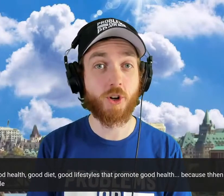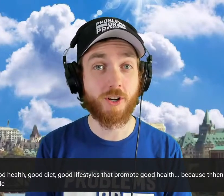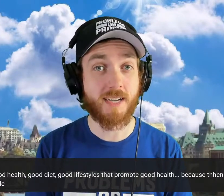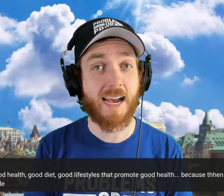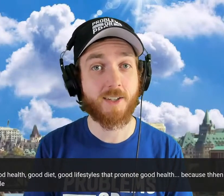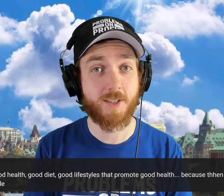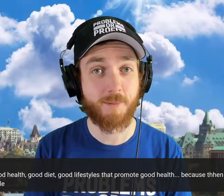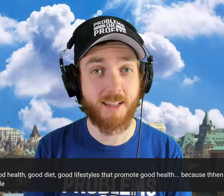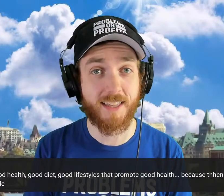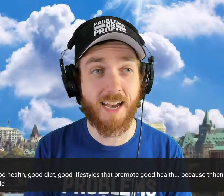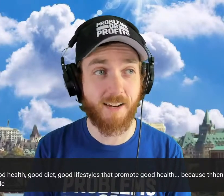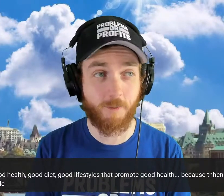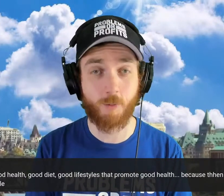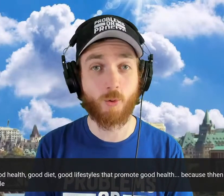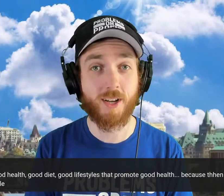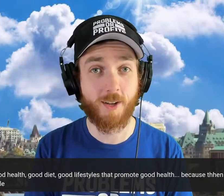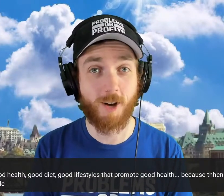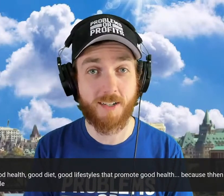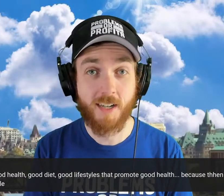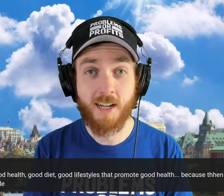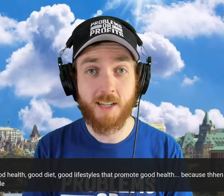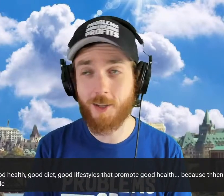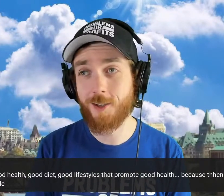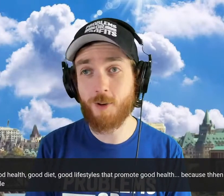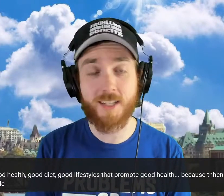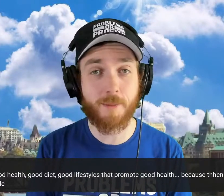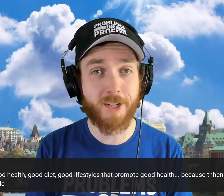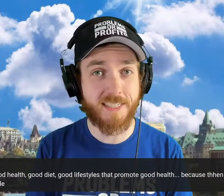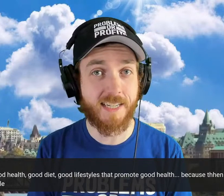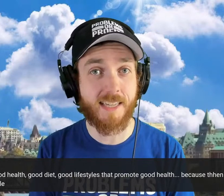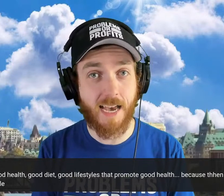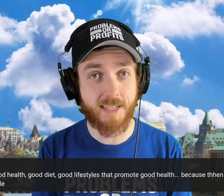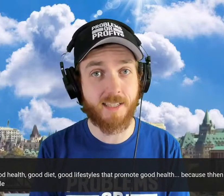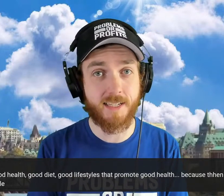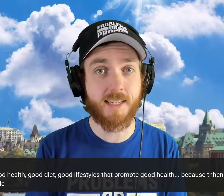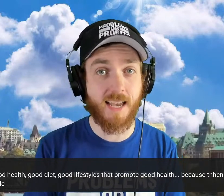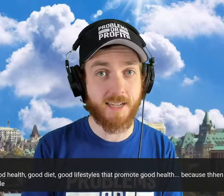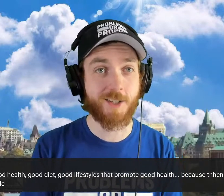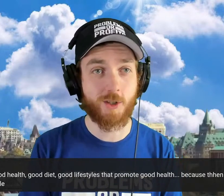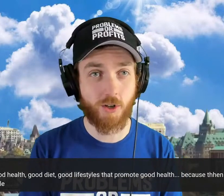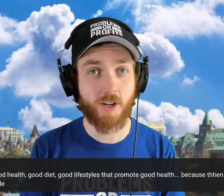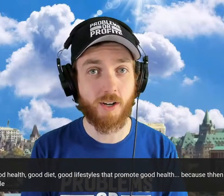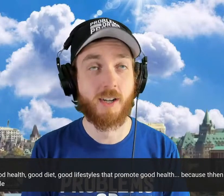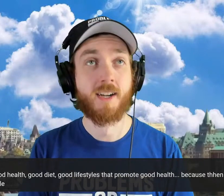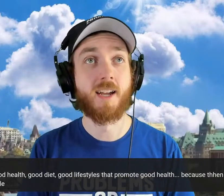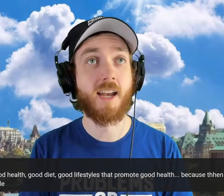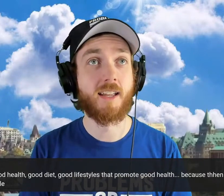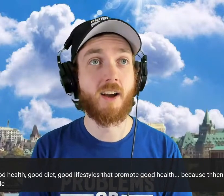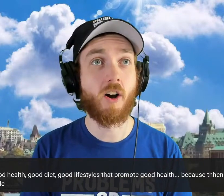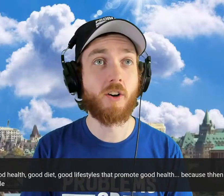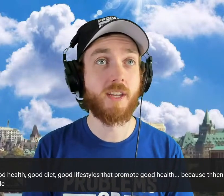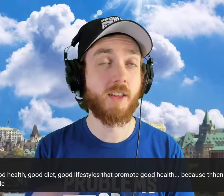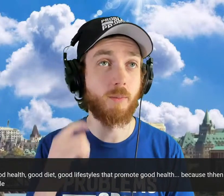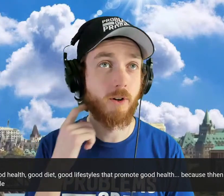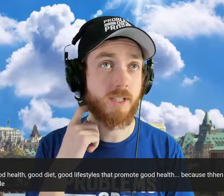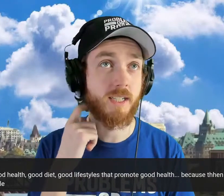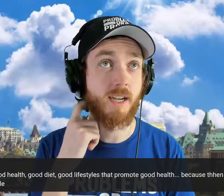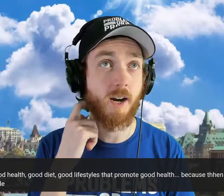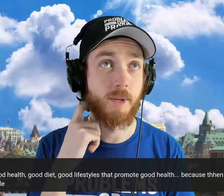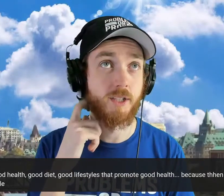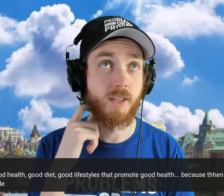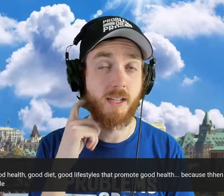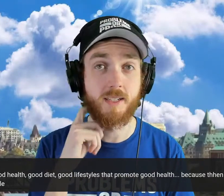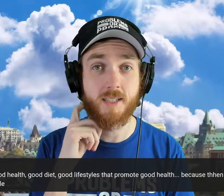of sugar tax or something like that. If we really want, you want to talk about a sin tax, let's tax sugar and all the other